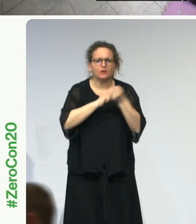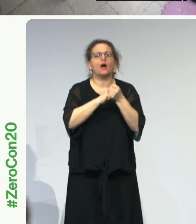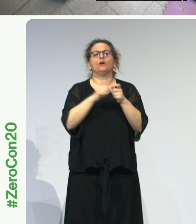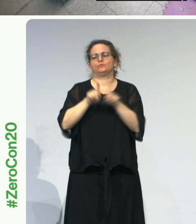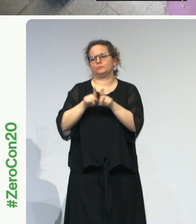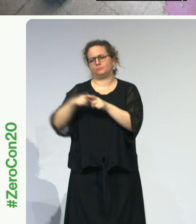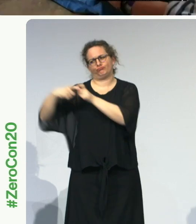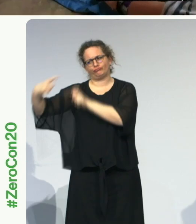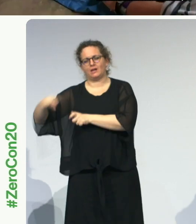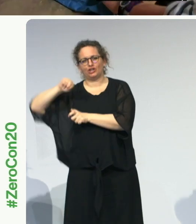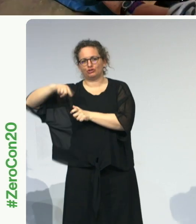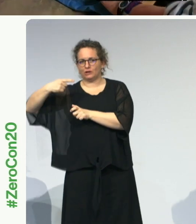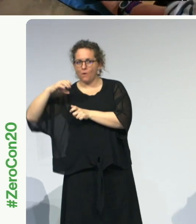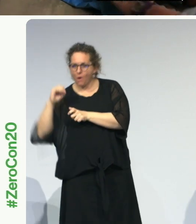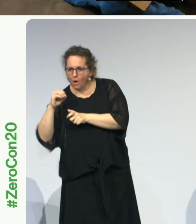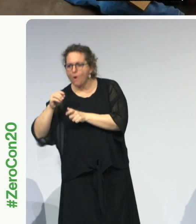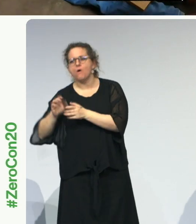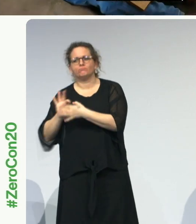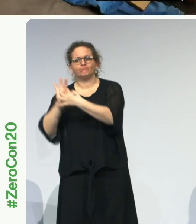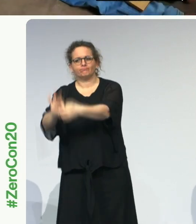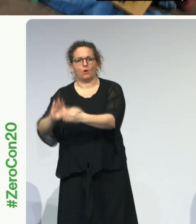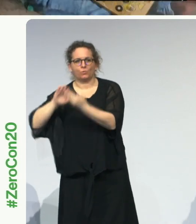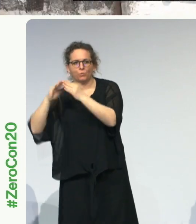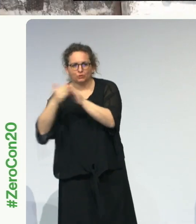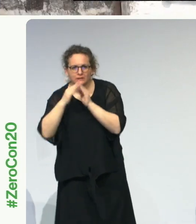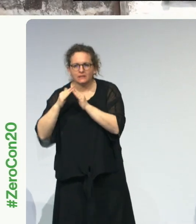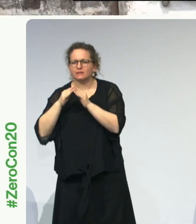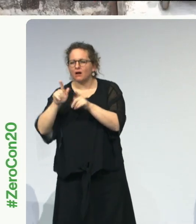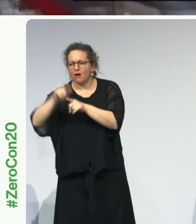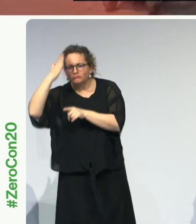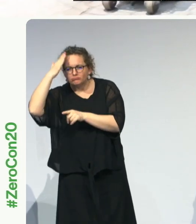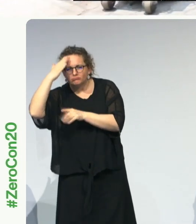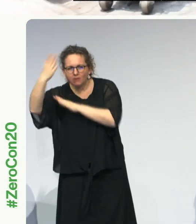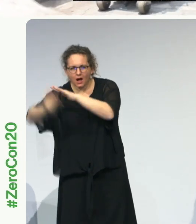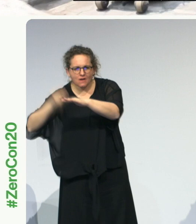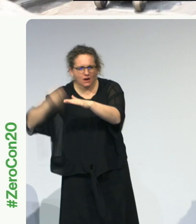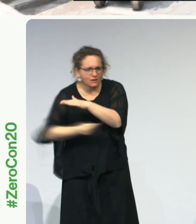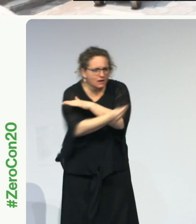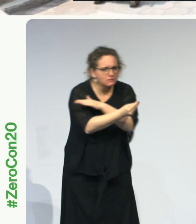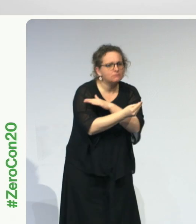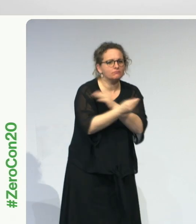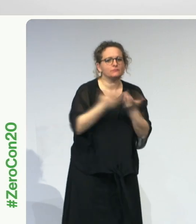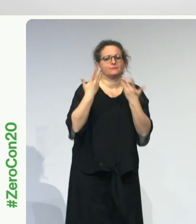in the community. The program has supported more than 150 young people.